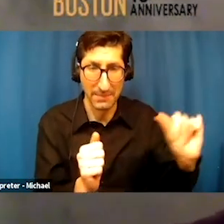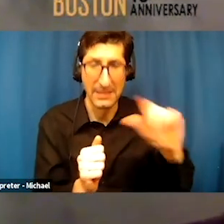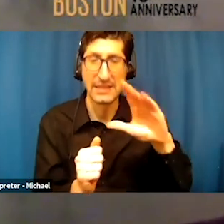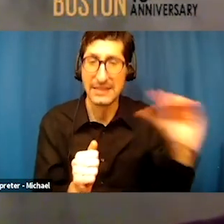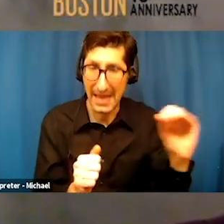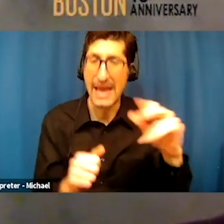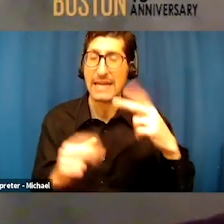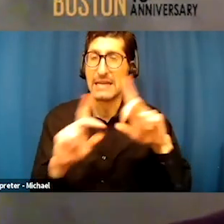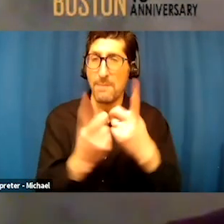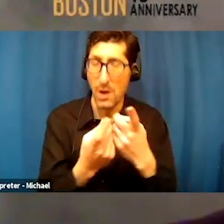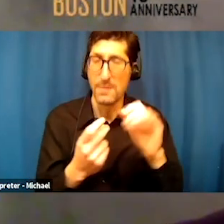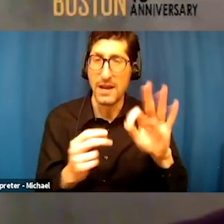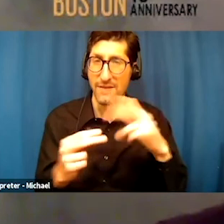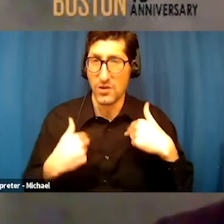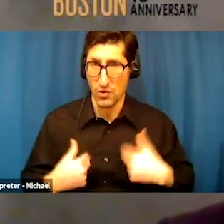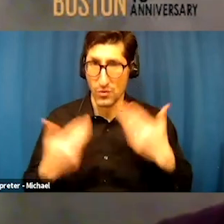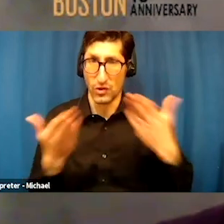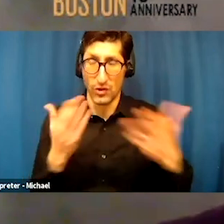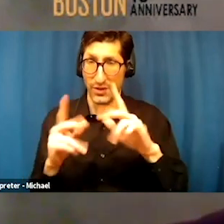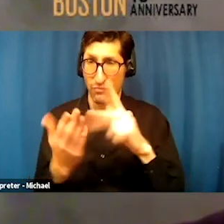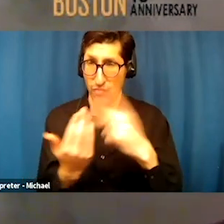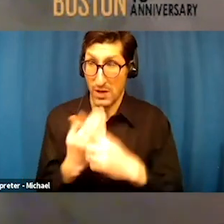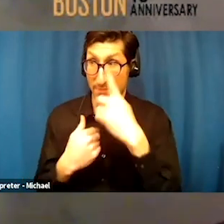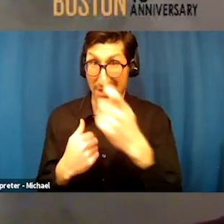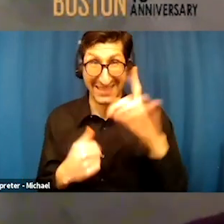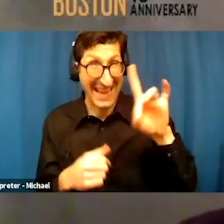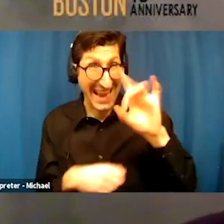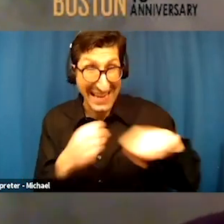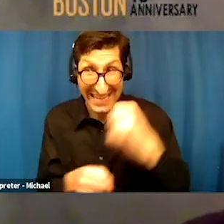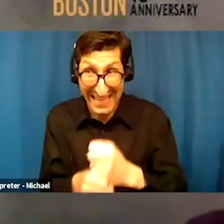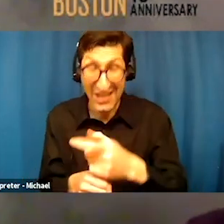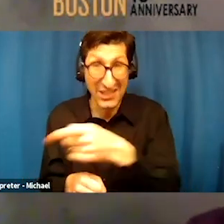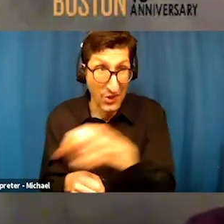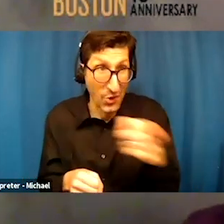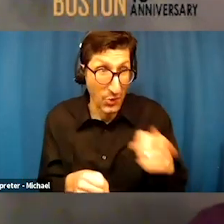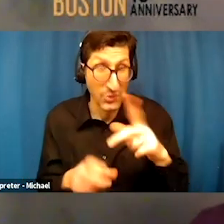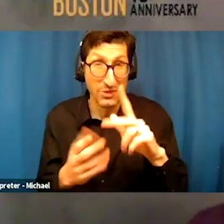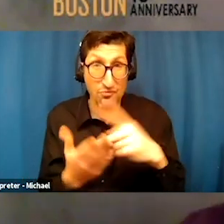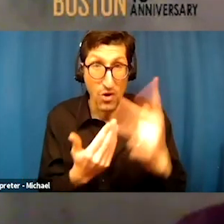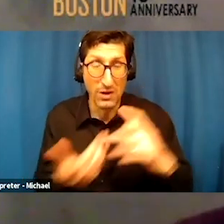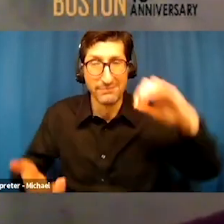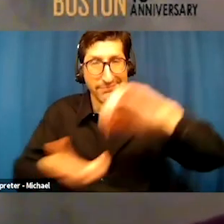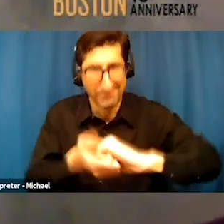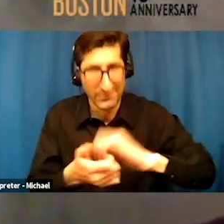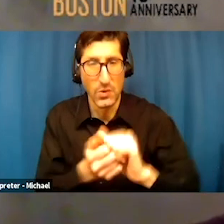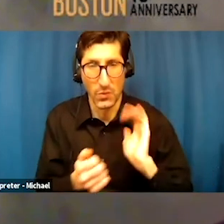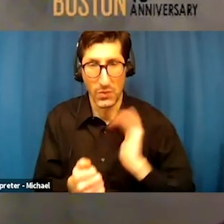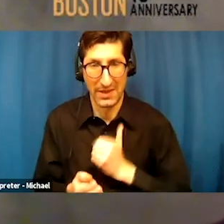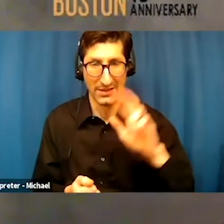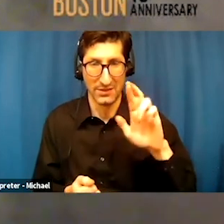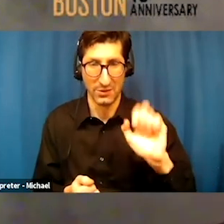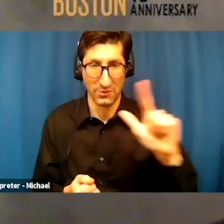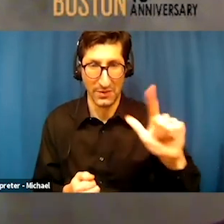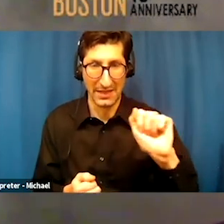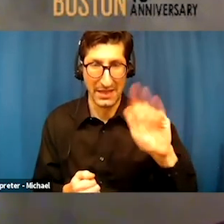human service programs for their eighth year of partnership with real abilities, Boston. Kate Thurman, Rachel